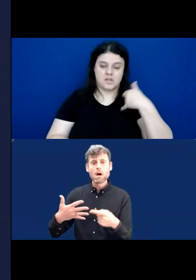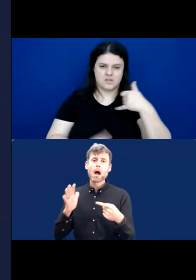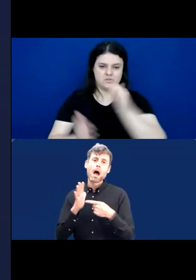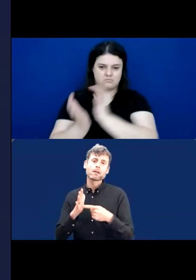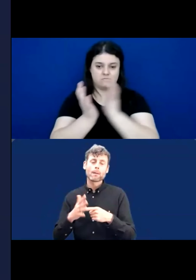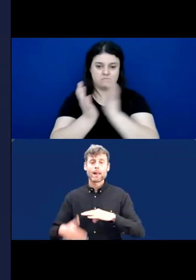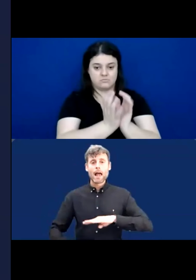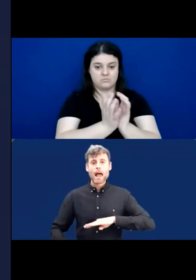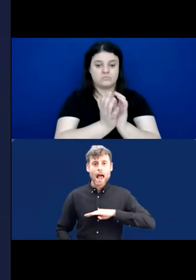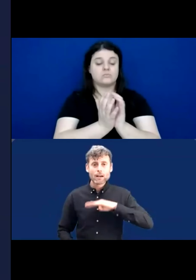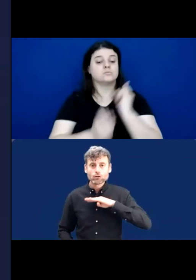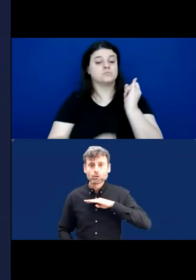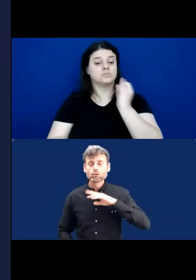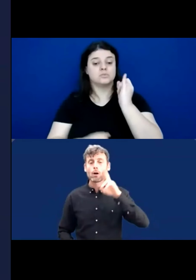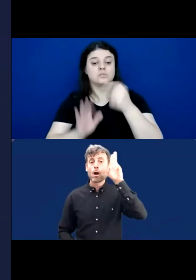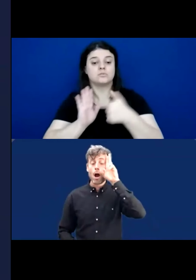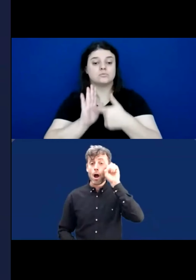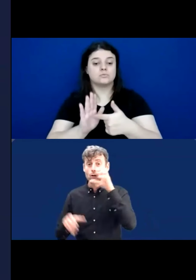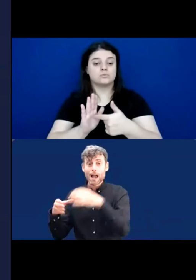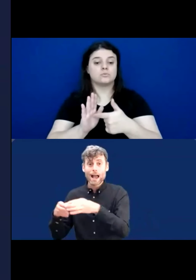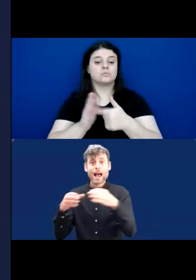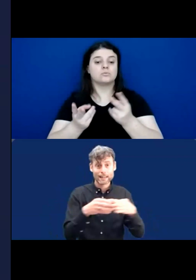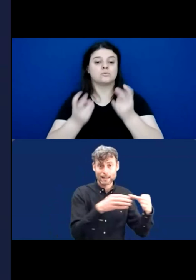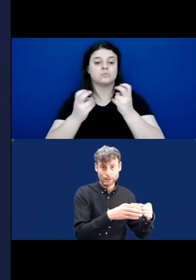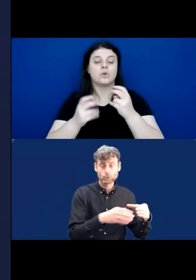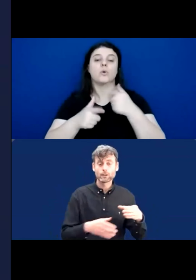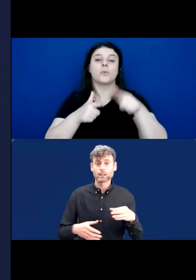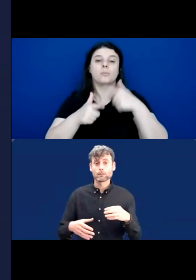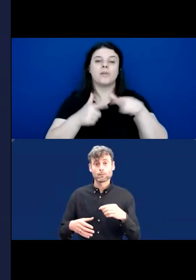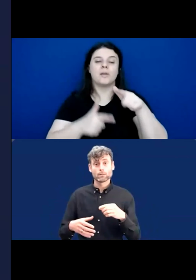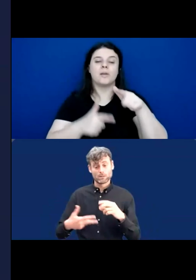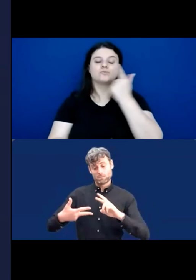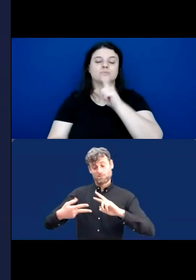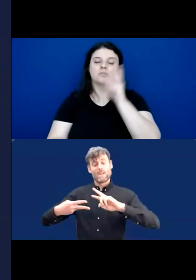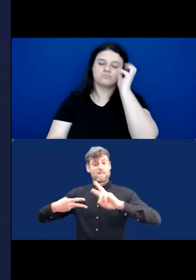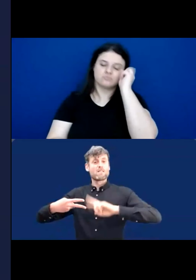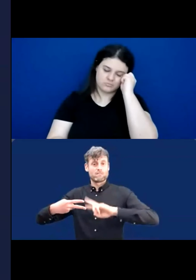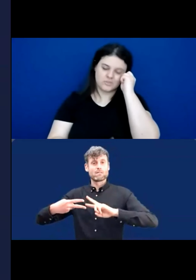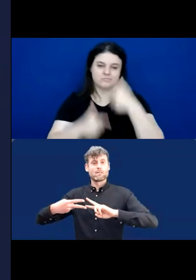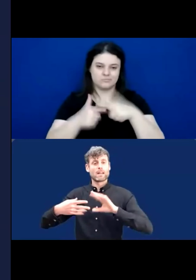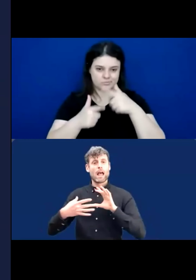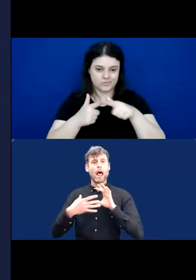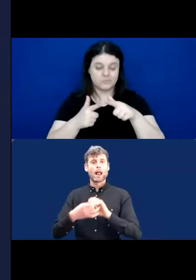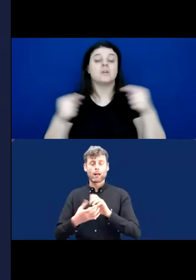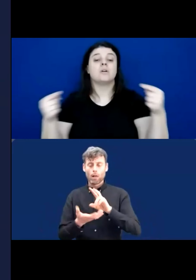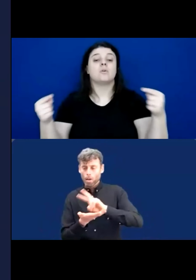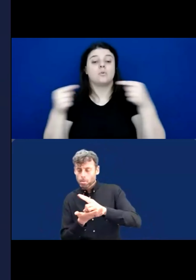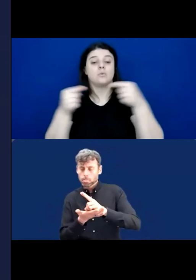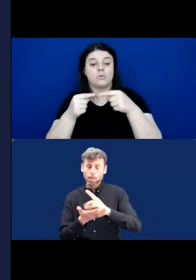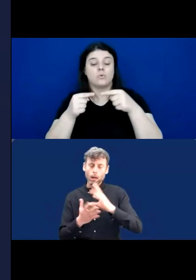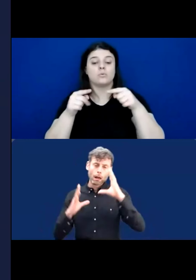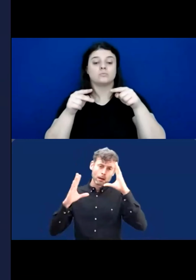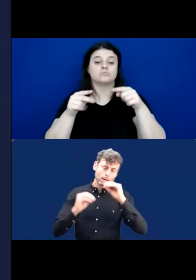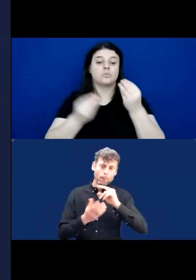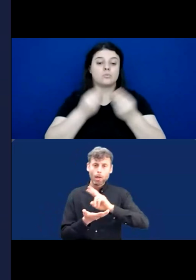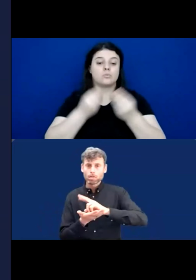odds ratio with regard to sleeping problems. And the association between visual field and